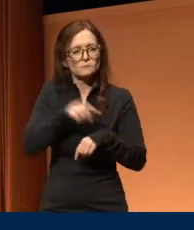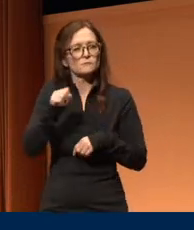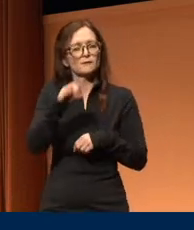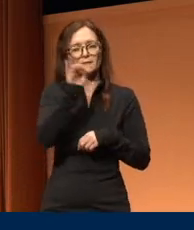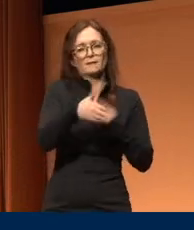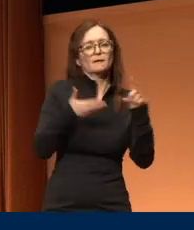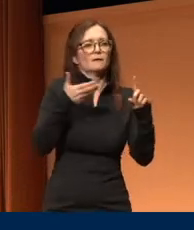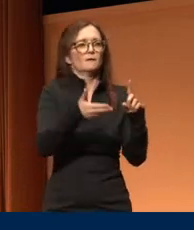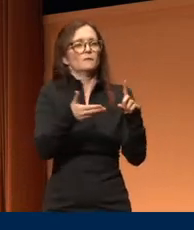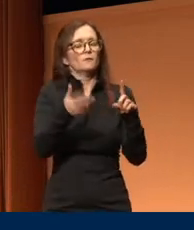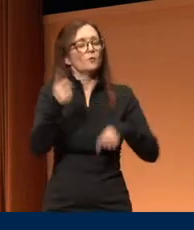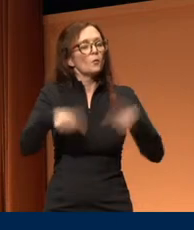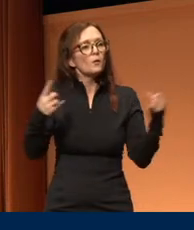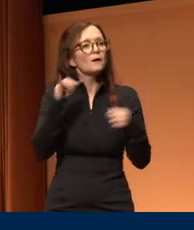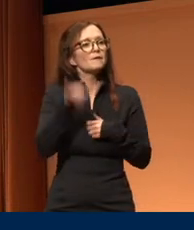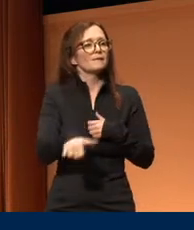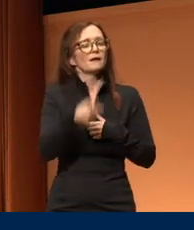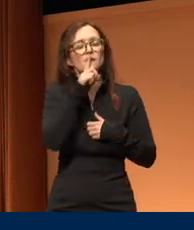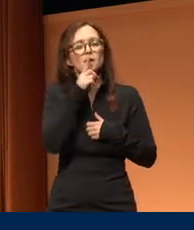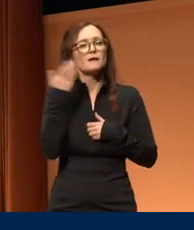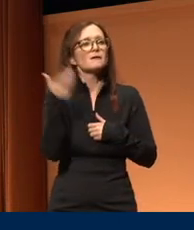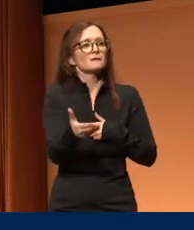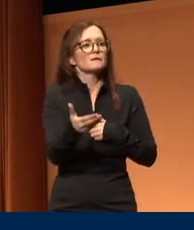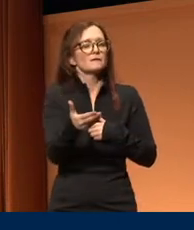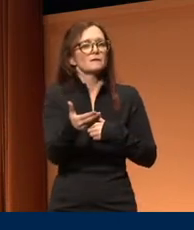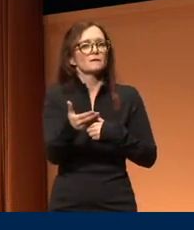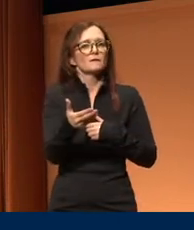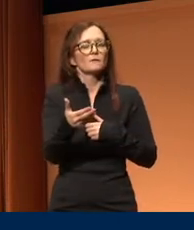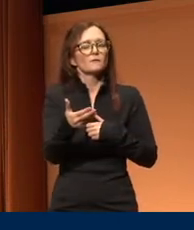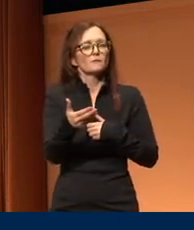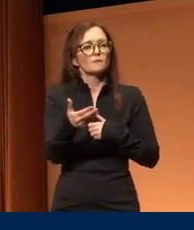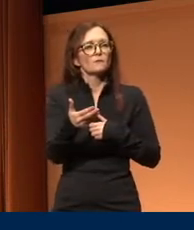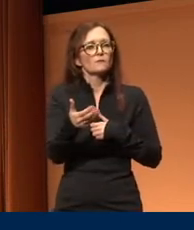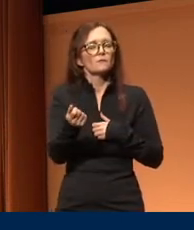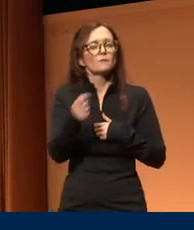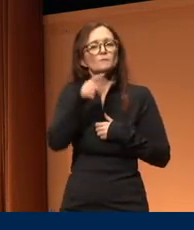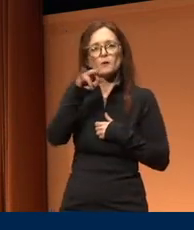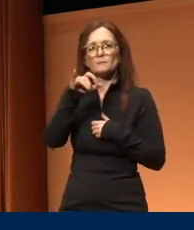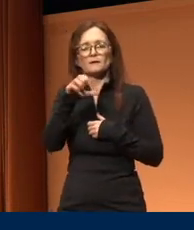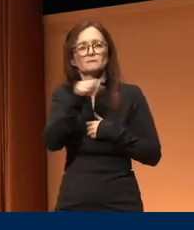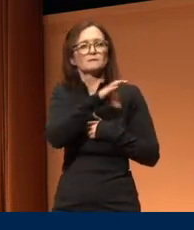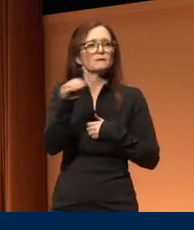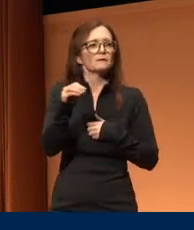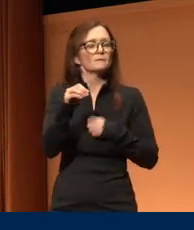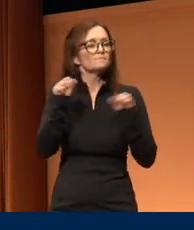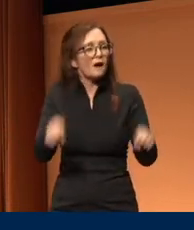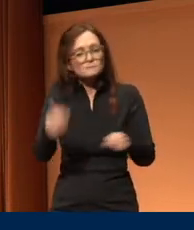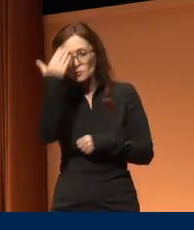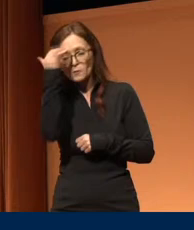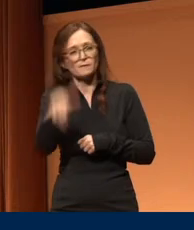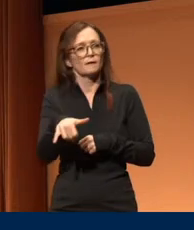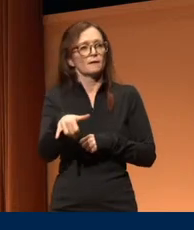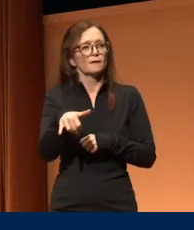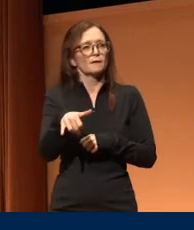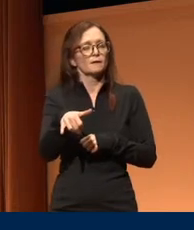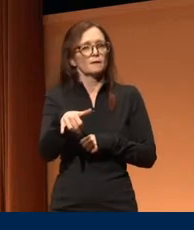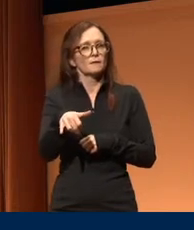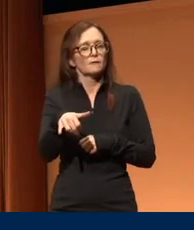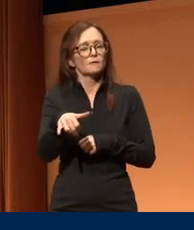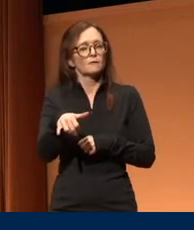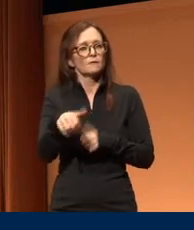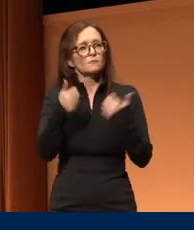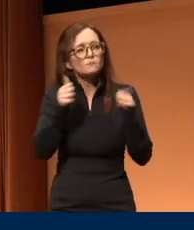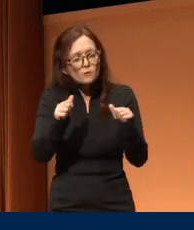There, Habermas argues that the existence of a procedure-independent standard of correctness and the possibility of knowing it is inscribed in